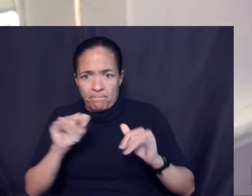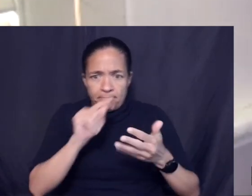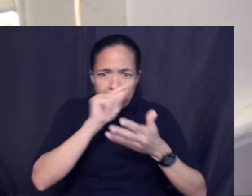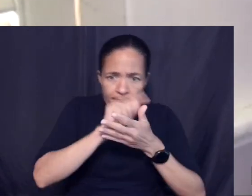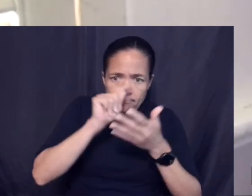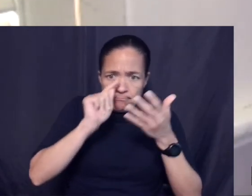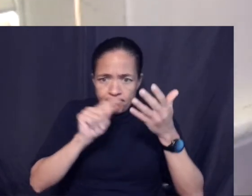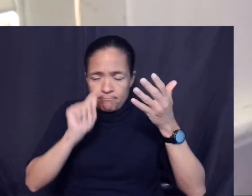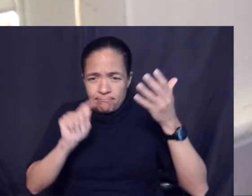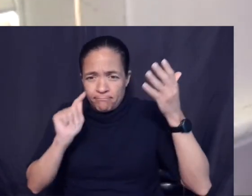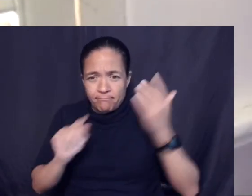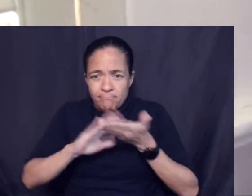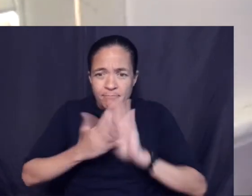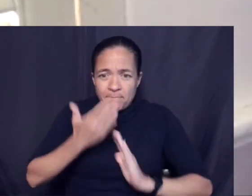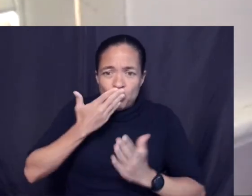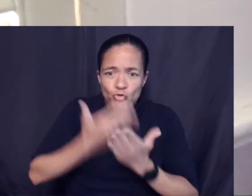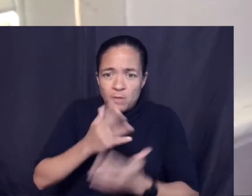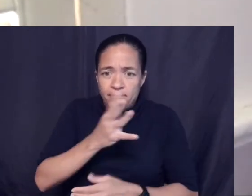at the same time. And,